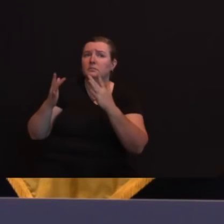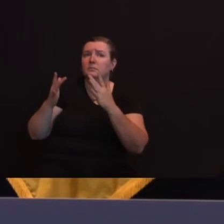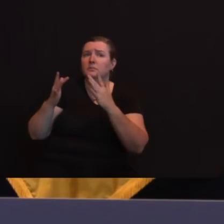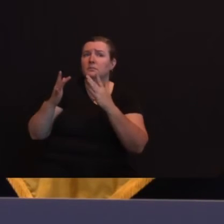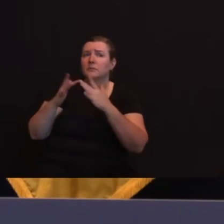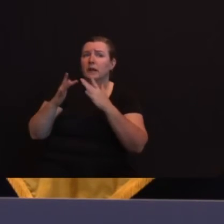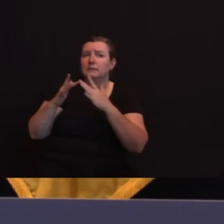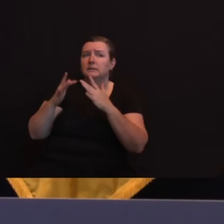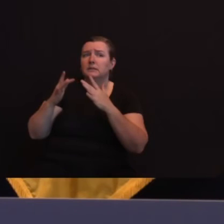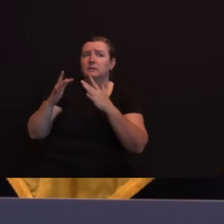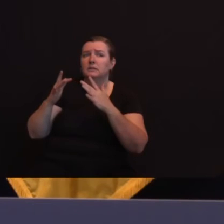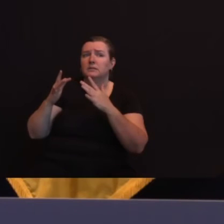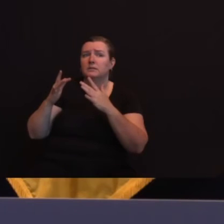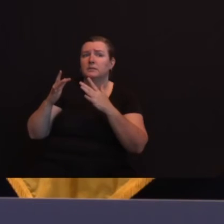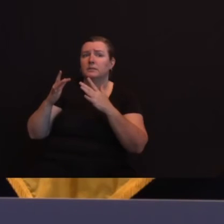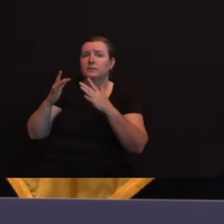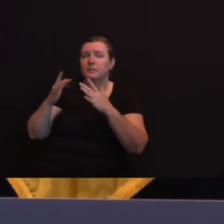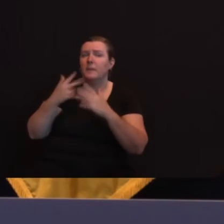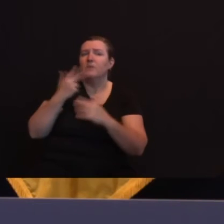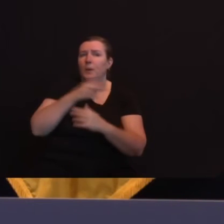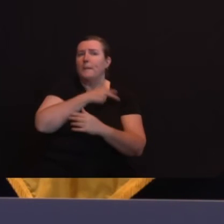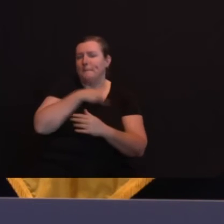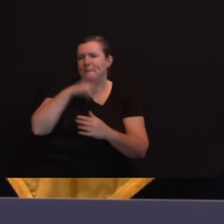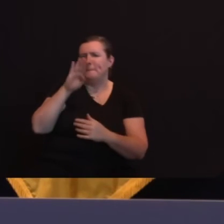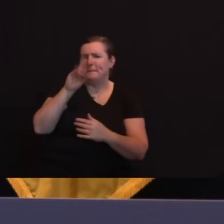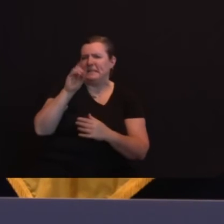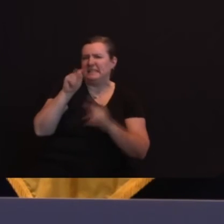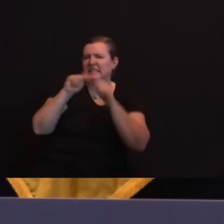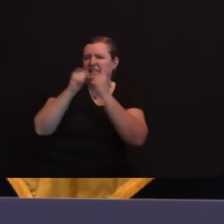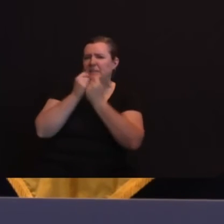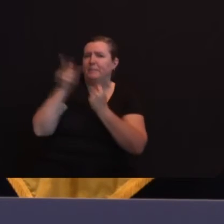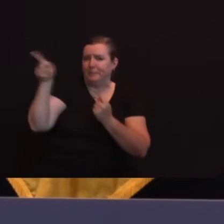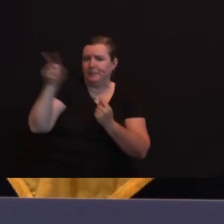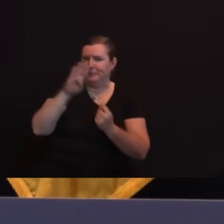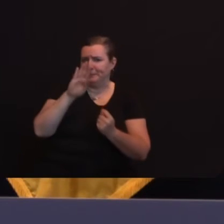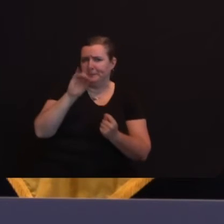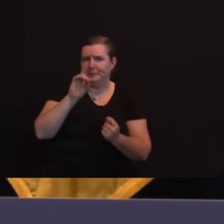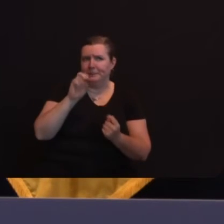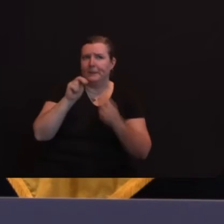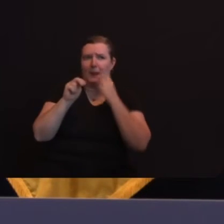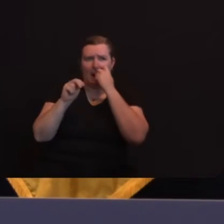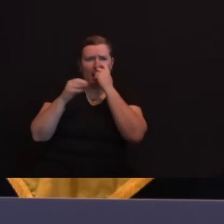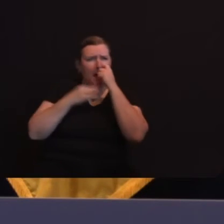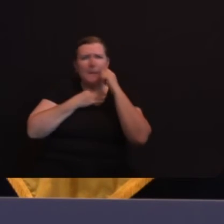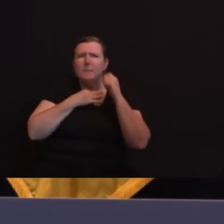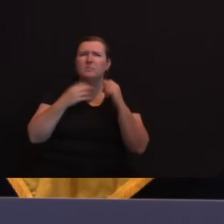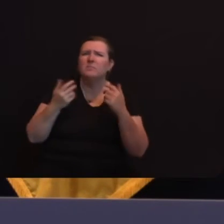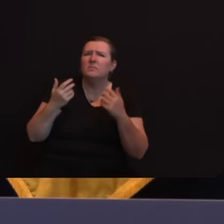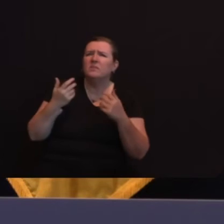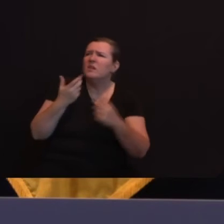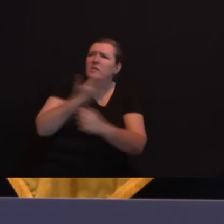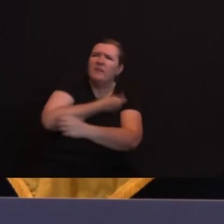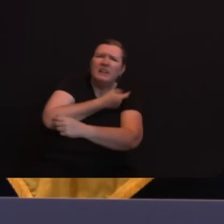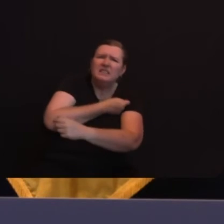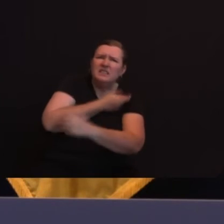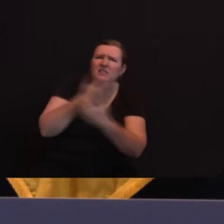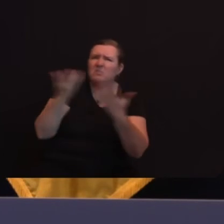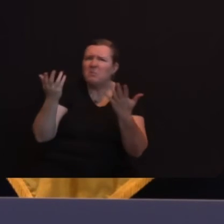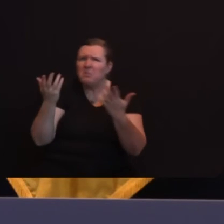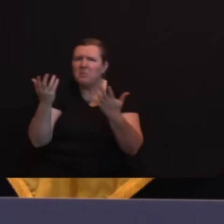strategy? Thank you. Yeah. So we're on with the President-elect's team literally every